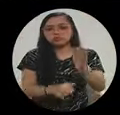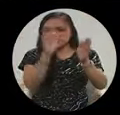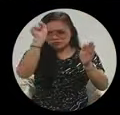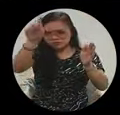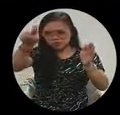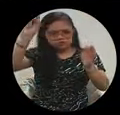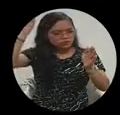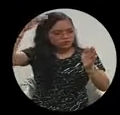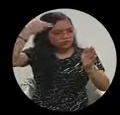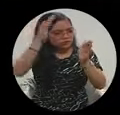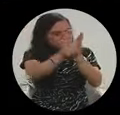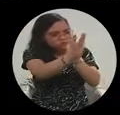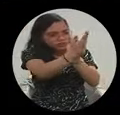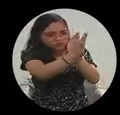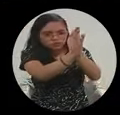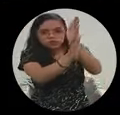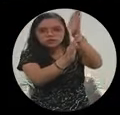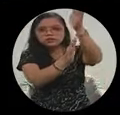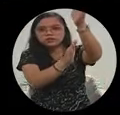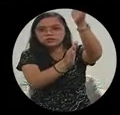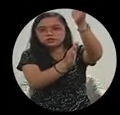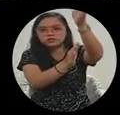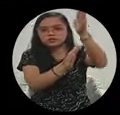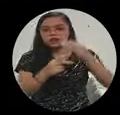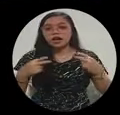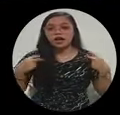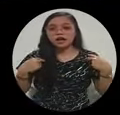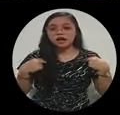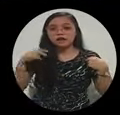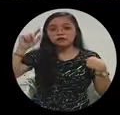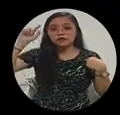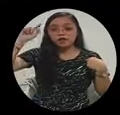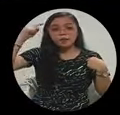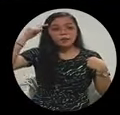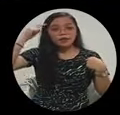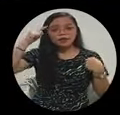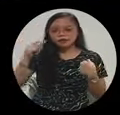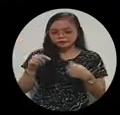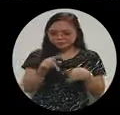Yes. Amen. Align your goals. If you have goals, align it.